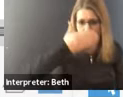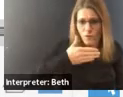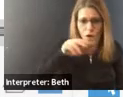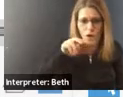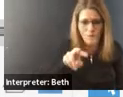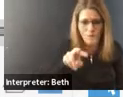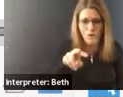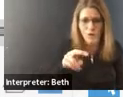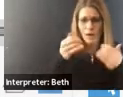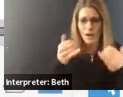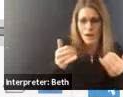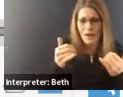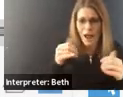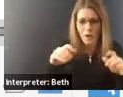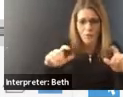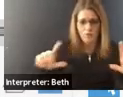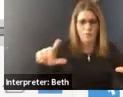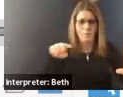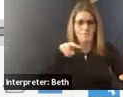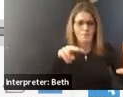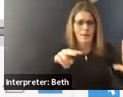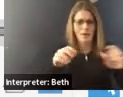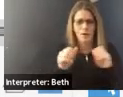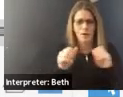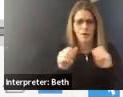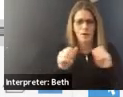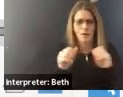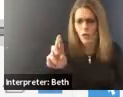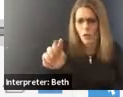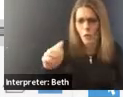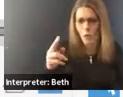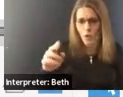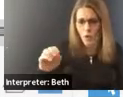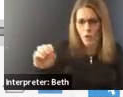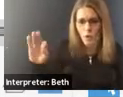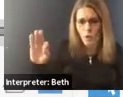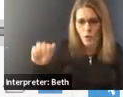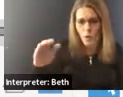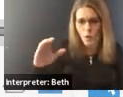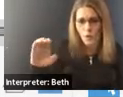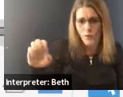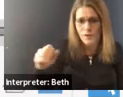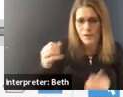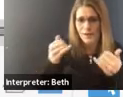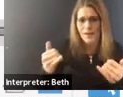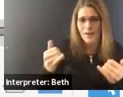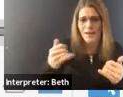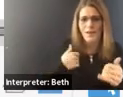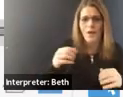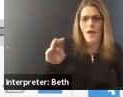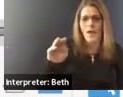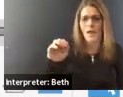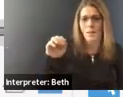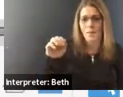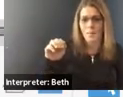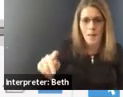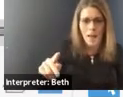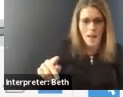faces. All I did was map my intent for my front view and scaled it.